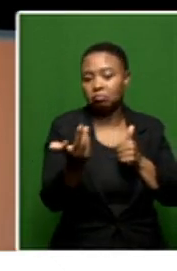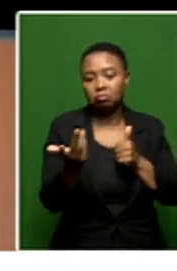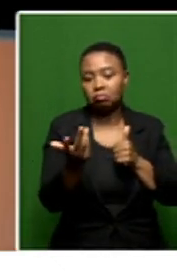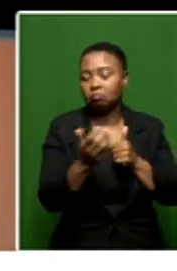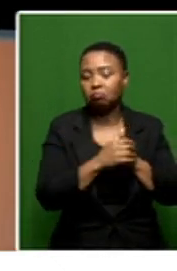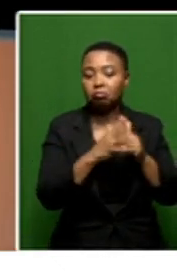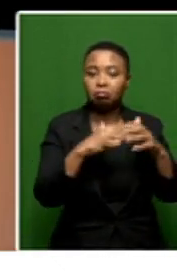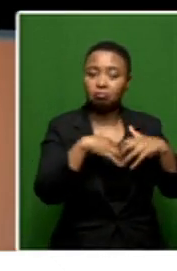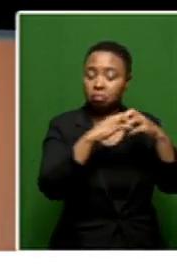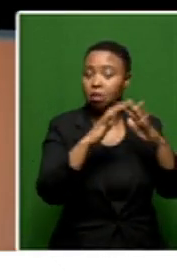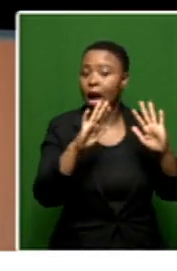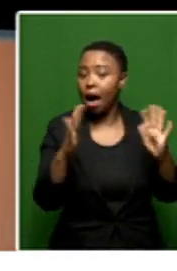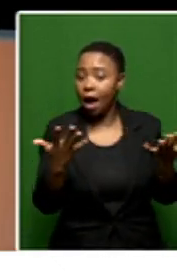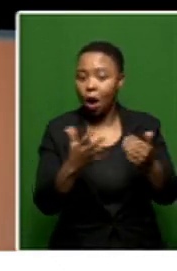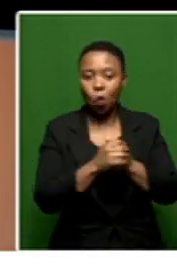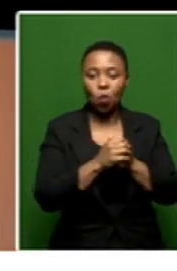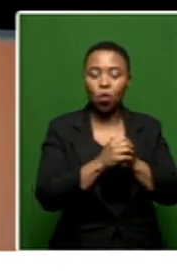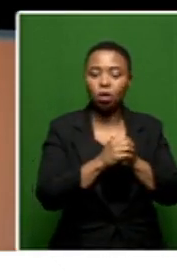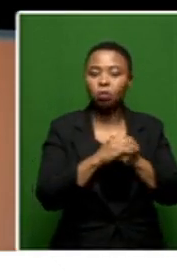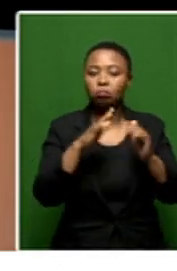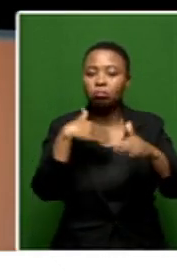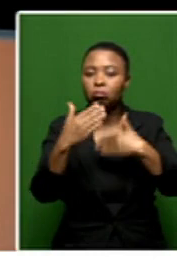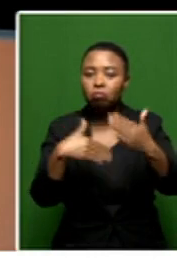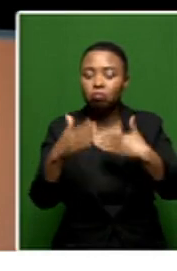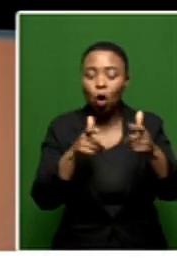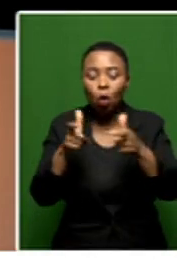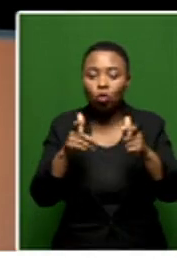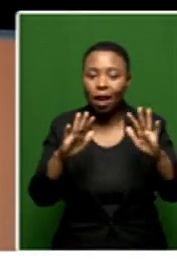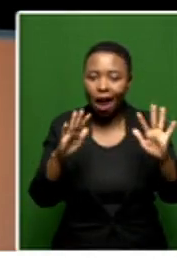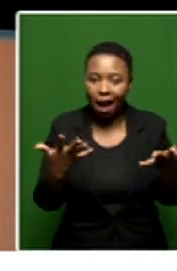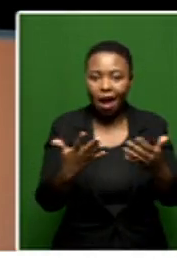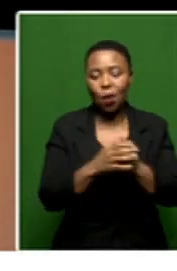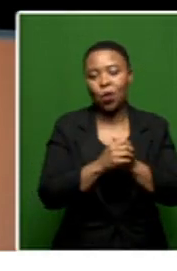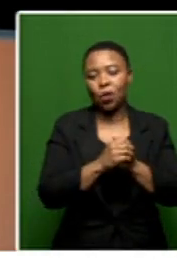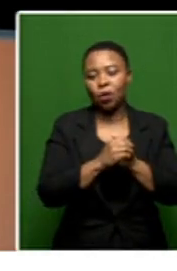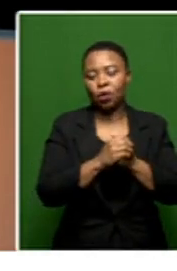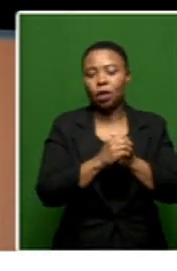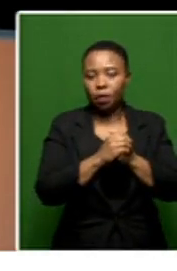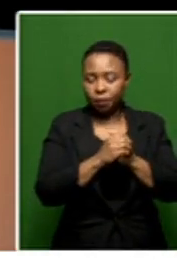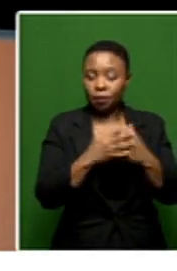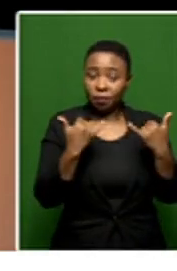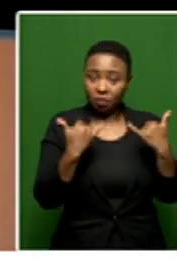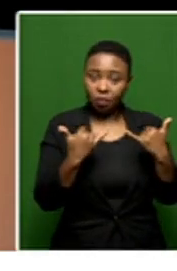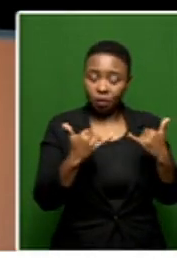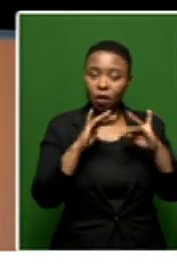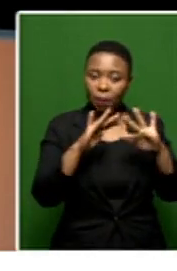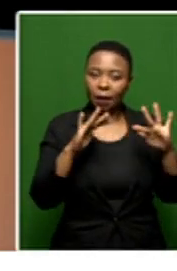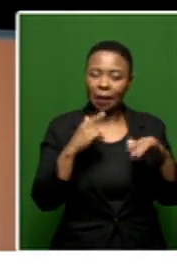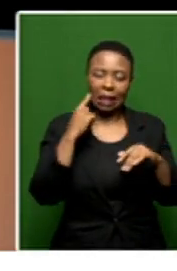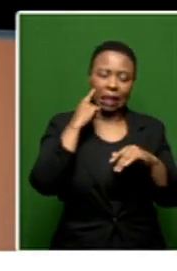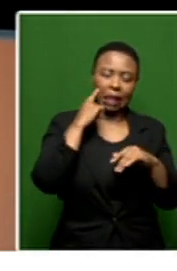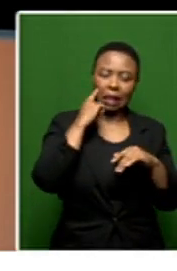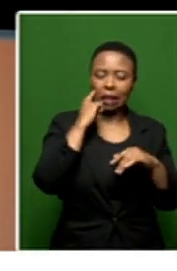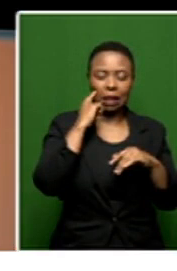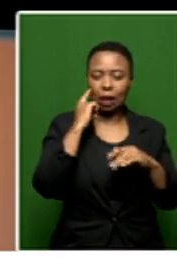put together and how they have been run, as a direct result of which you have people now reluctant to